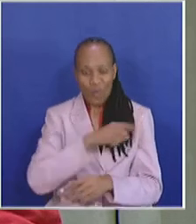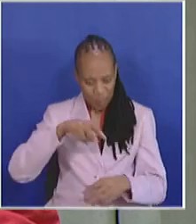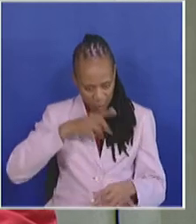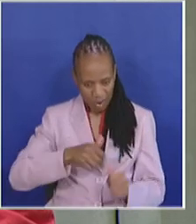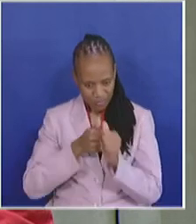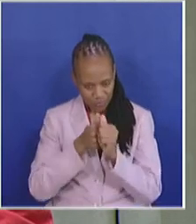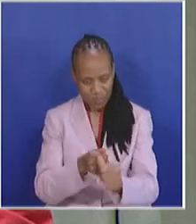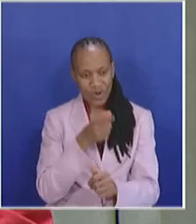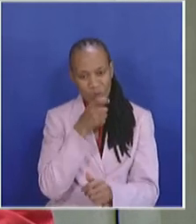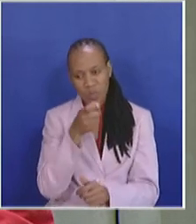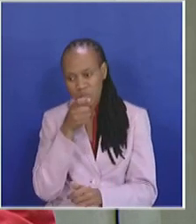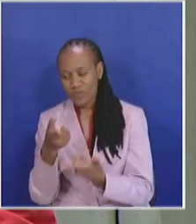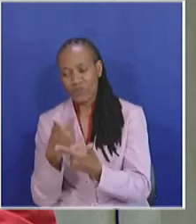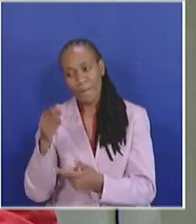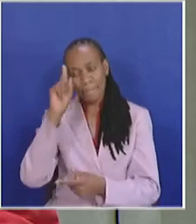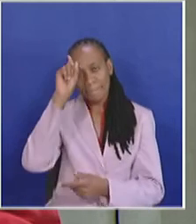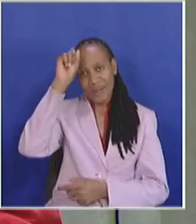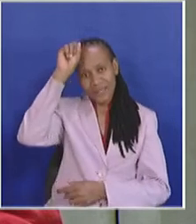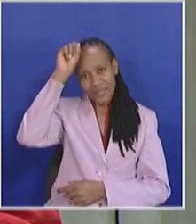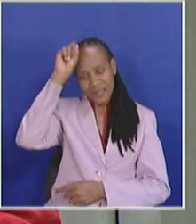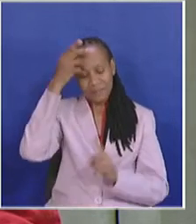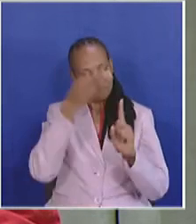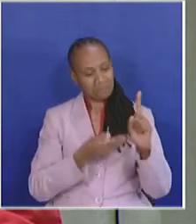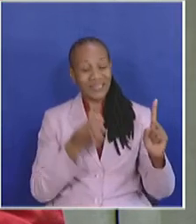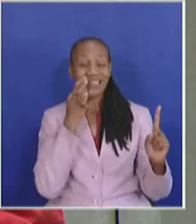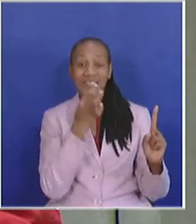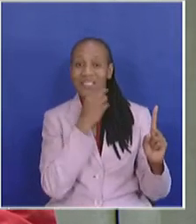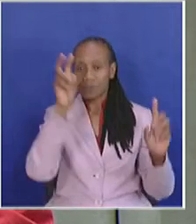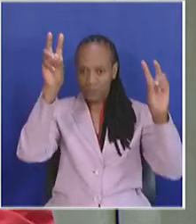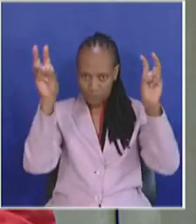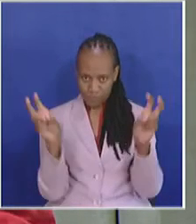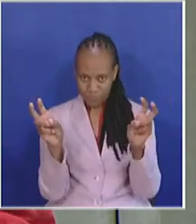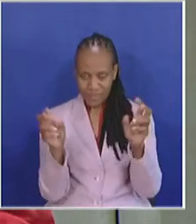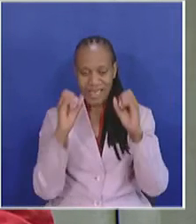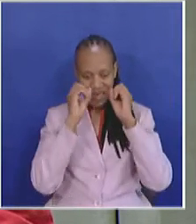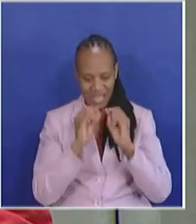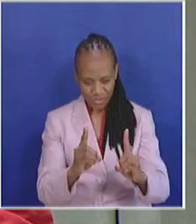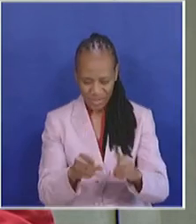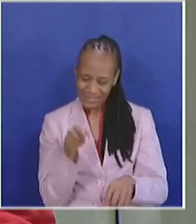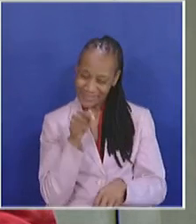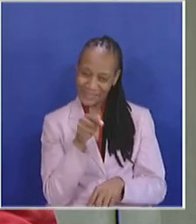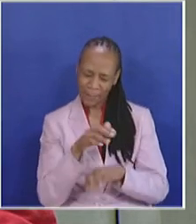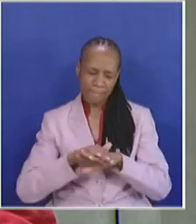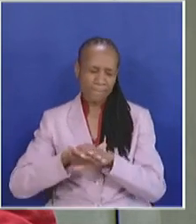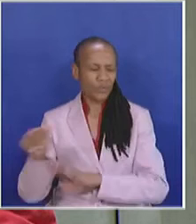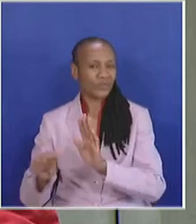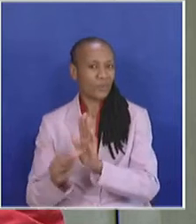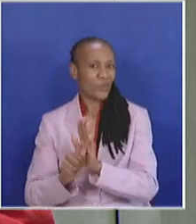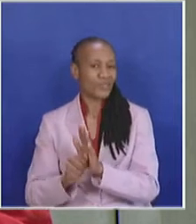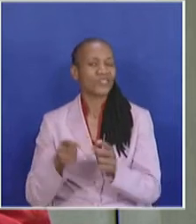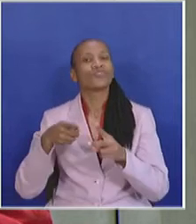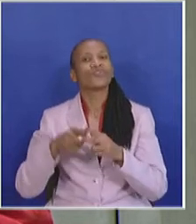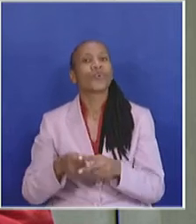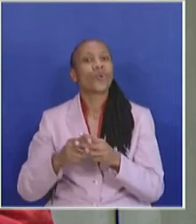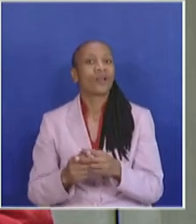President Nelson Mandela when he said, I open quote, "Education is the most powerful weapon